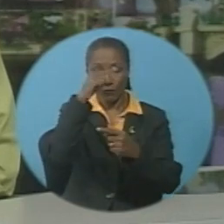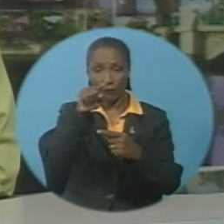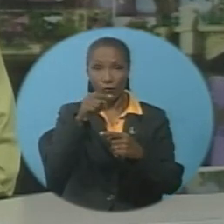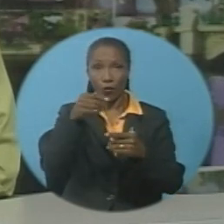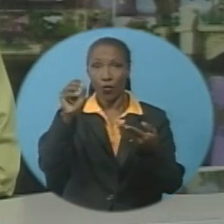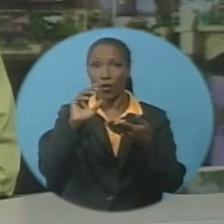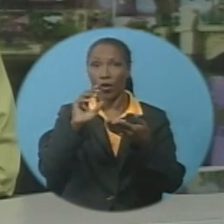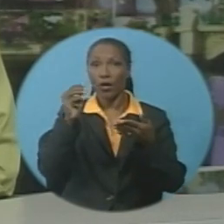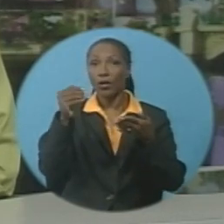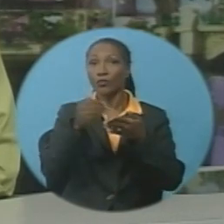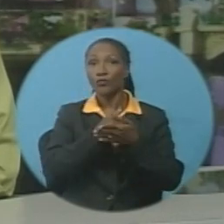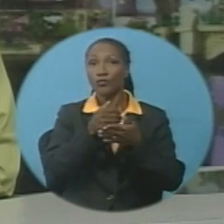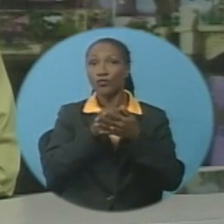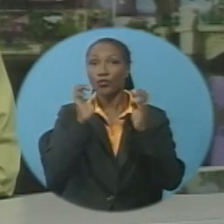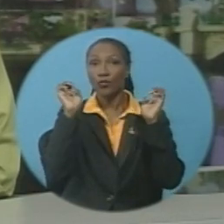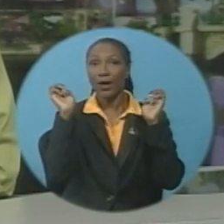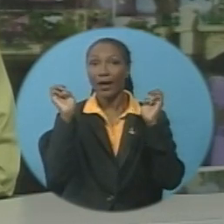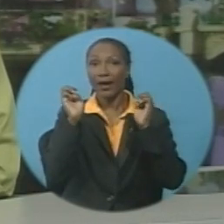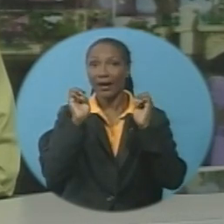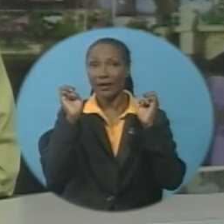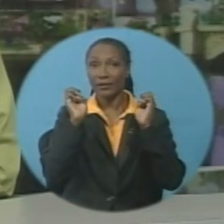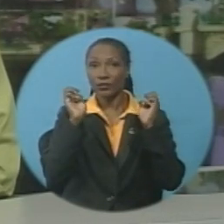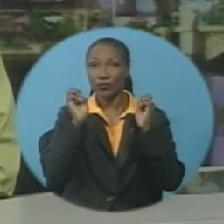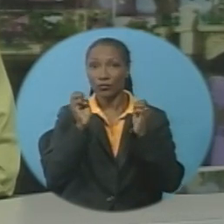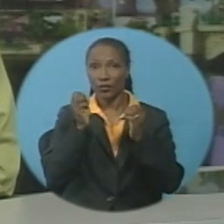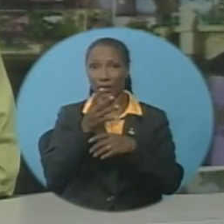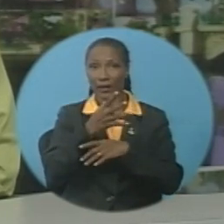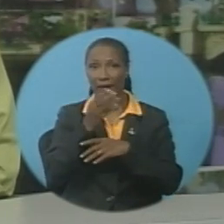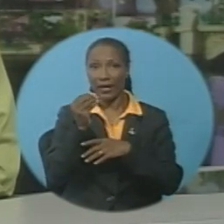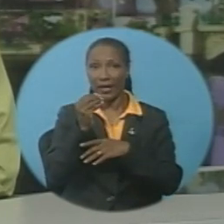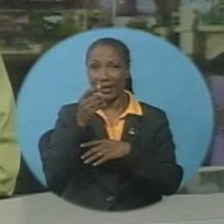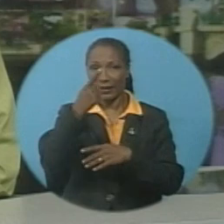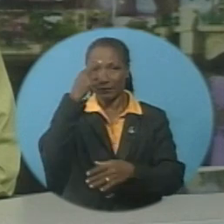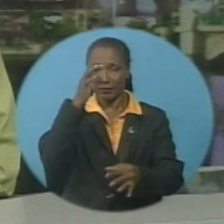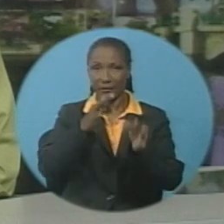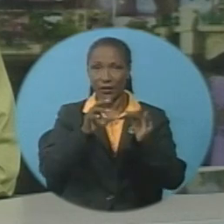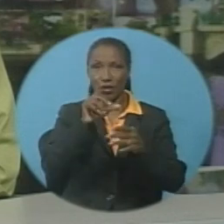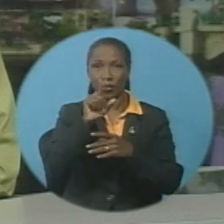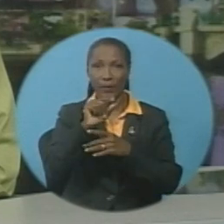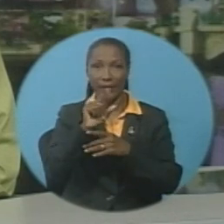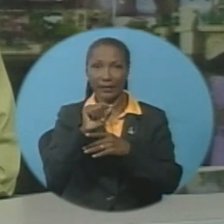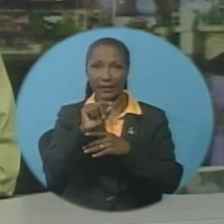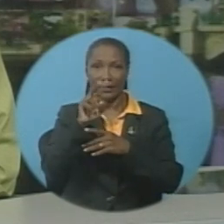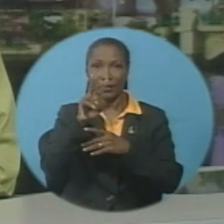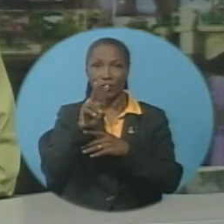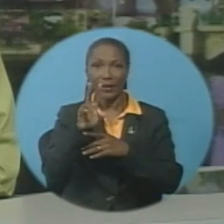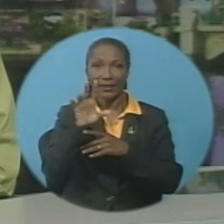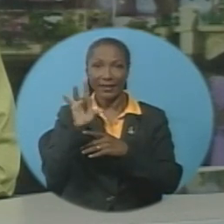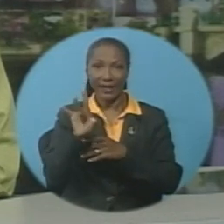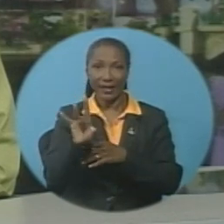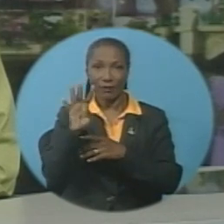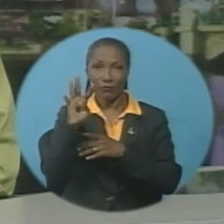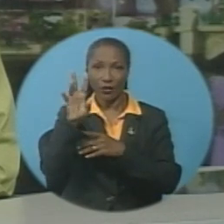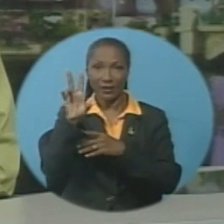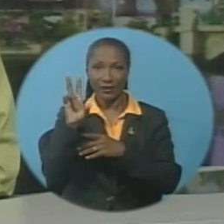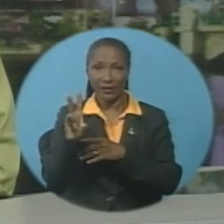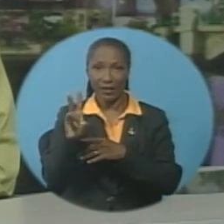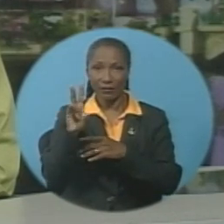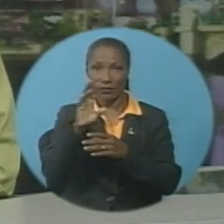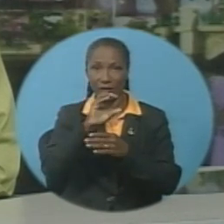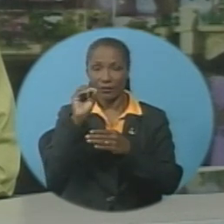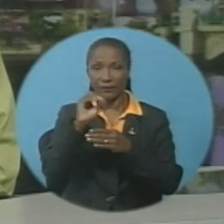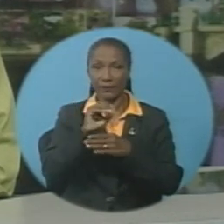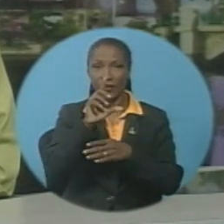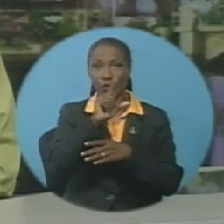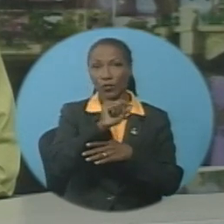sources, explaining that they had committed to 20%, 28% and 47% by the years